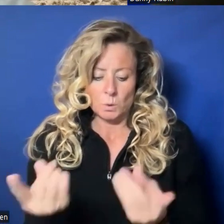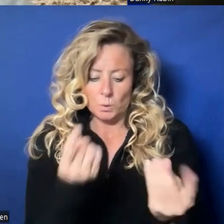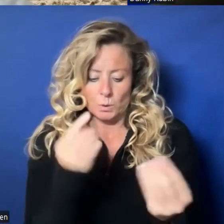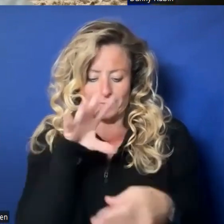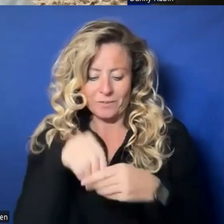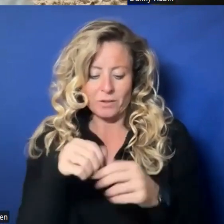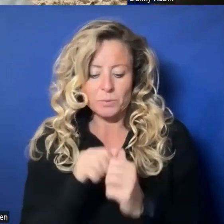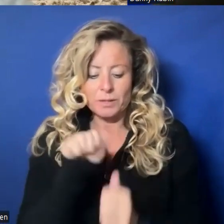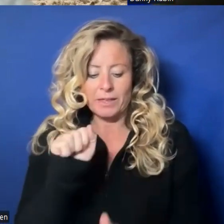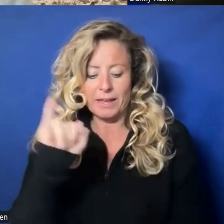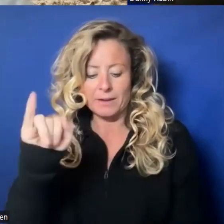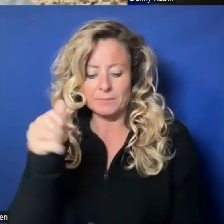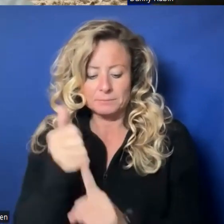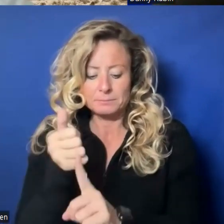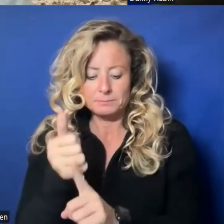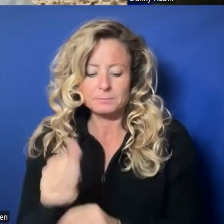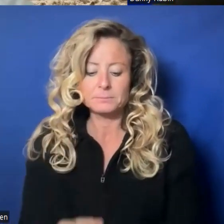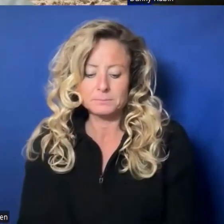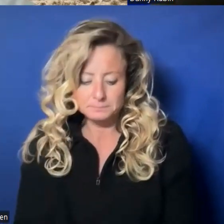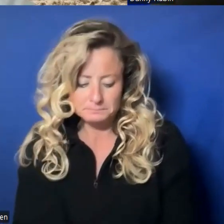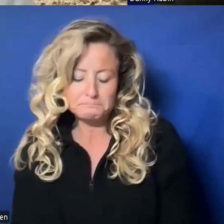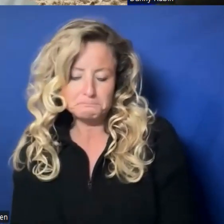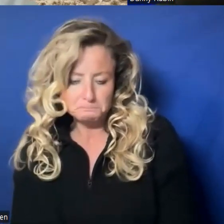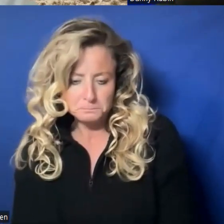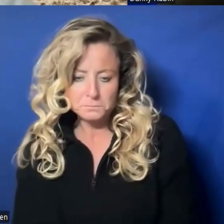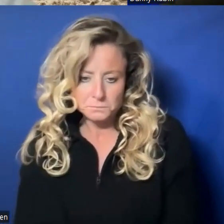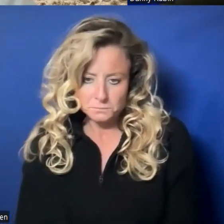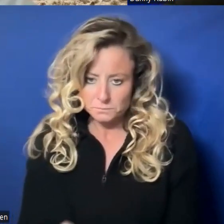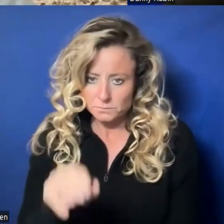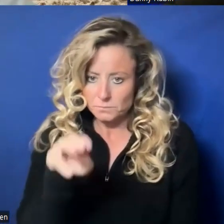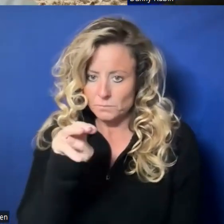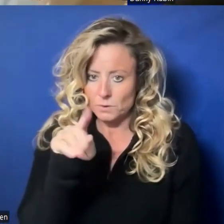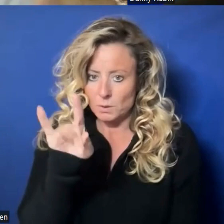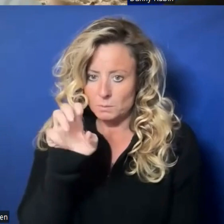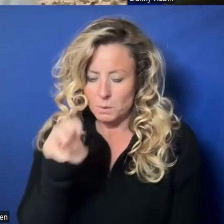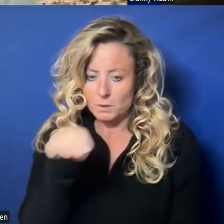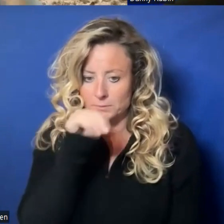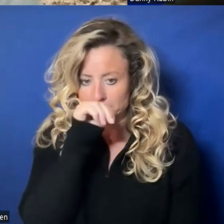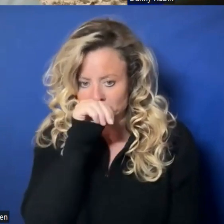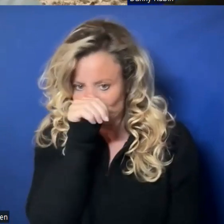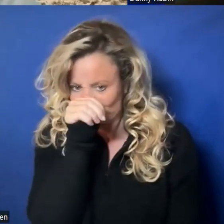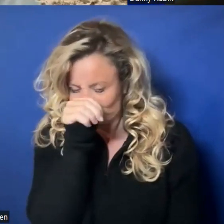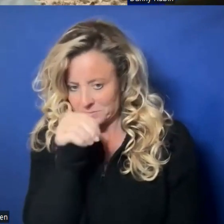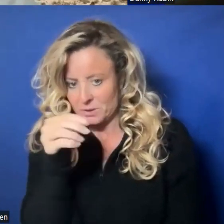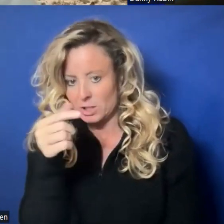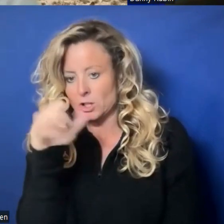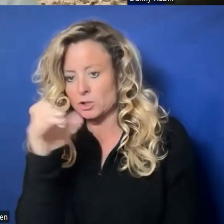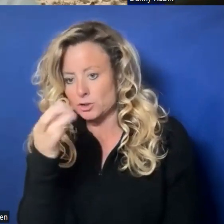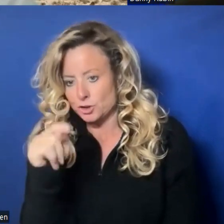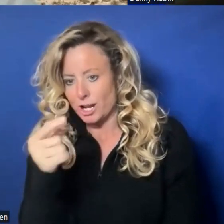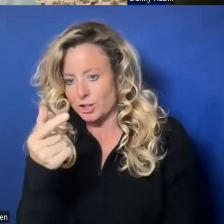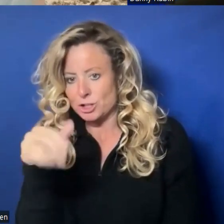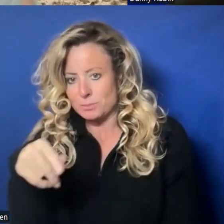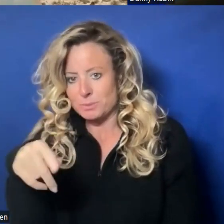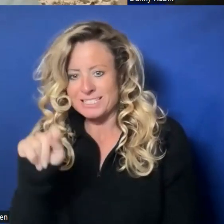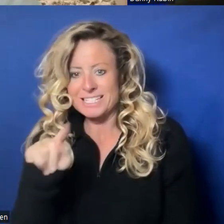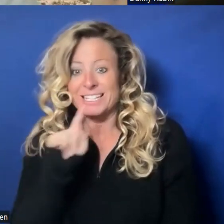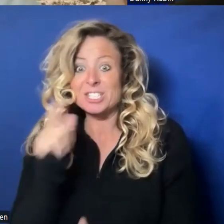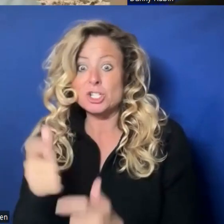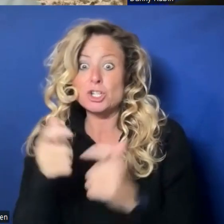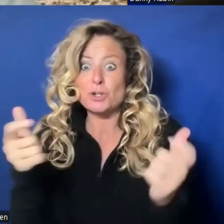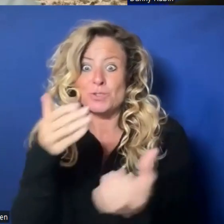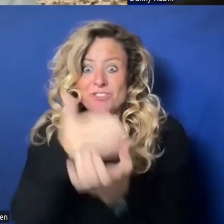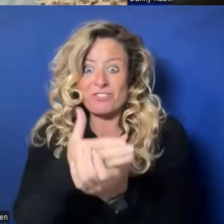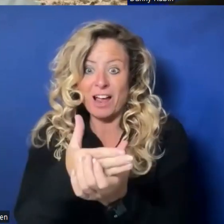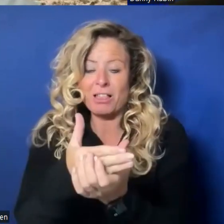outcome is a mathematical model. Yes. If you look inside ChatGPT, you open it's a huge file of hundreds